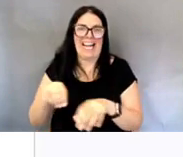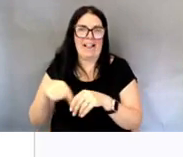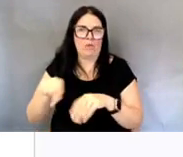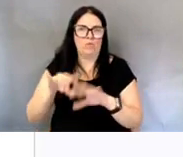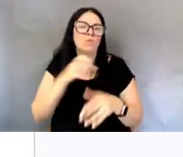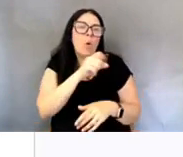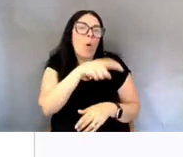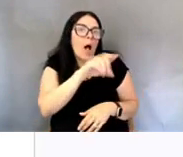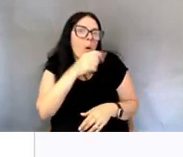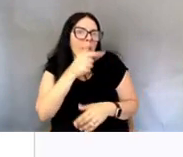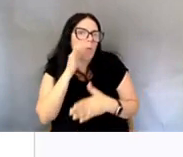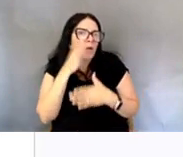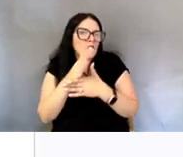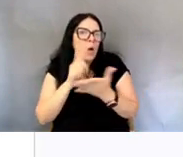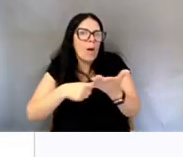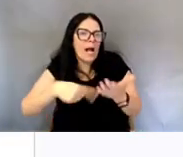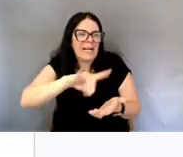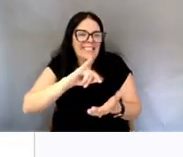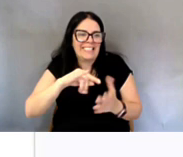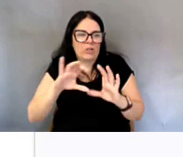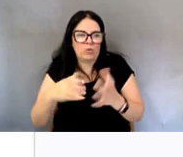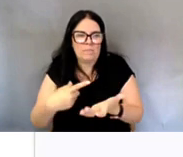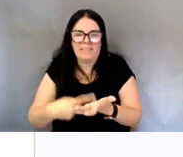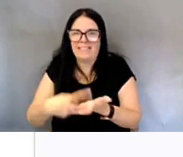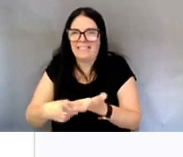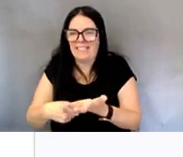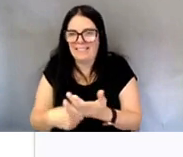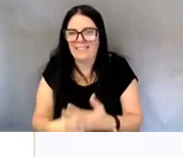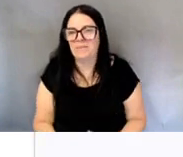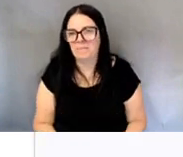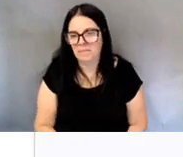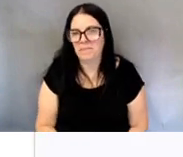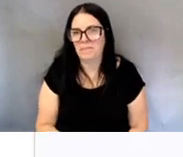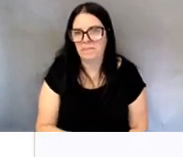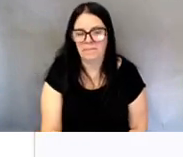was discussed in that group as we begin. Okay.